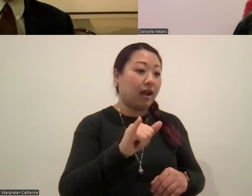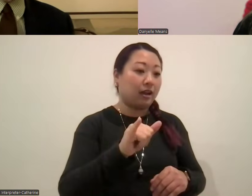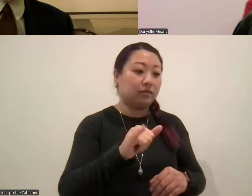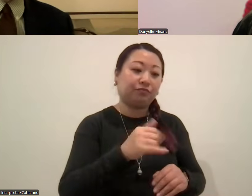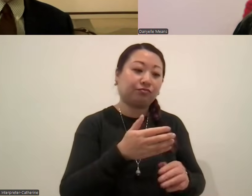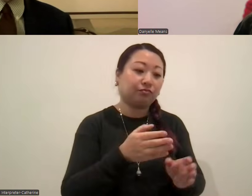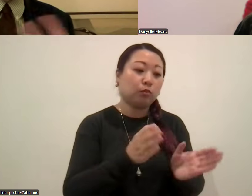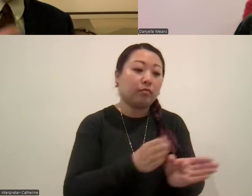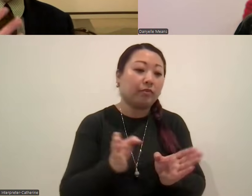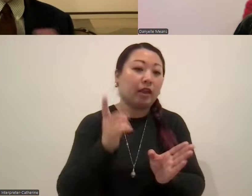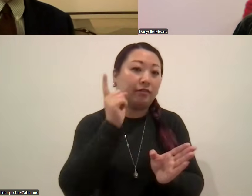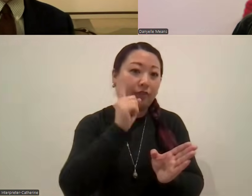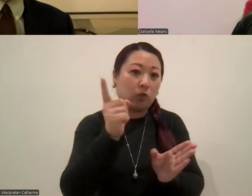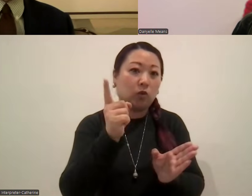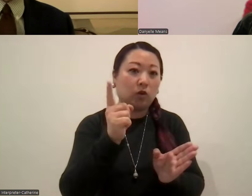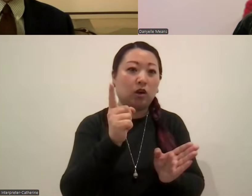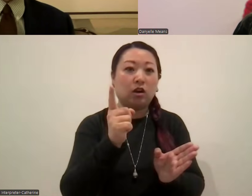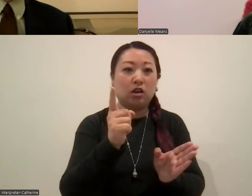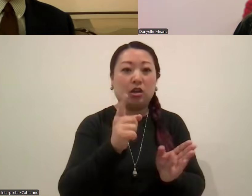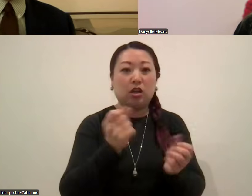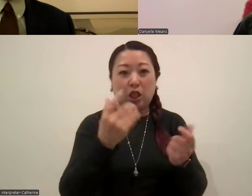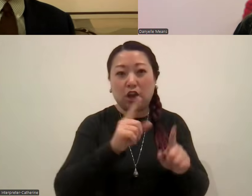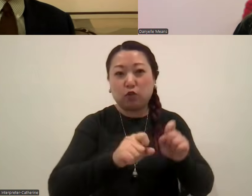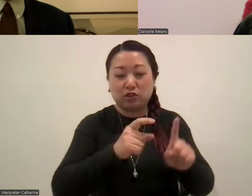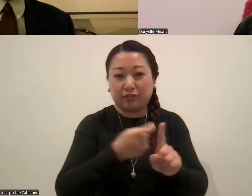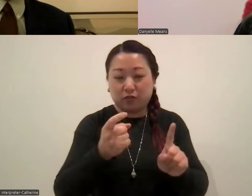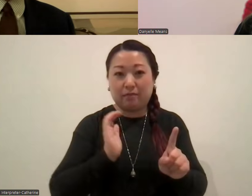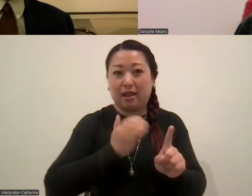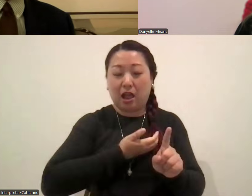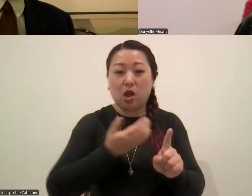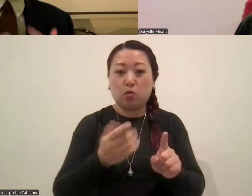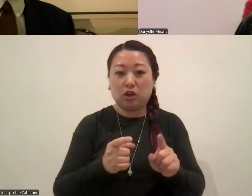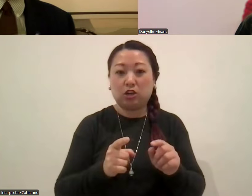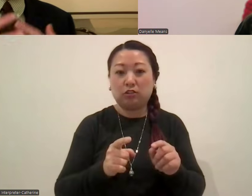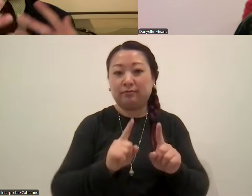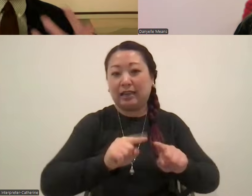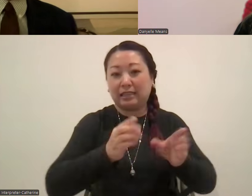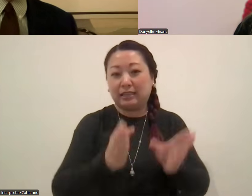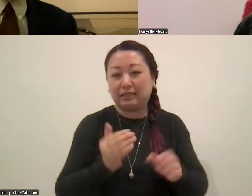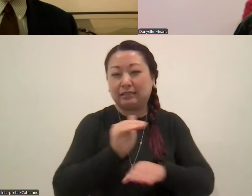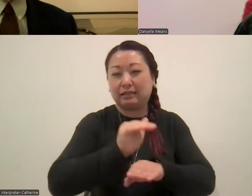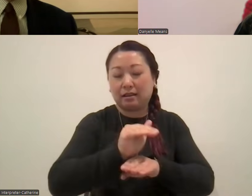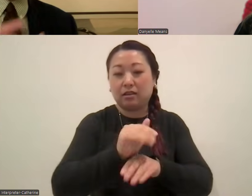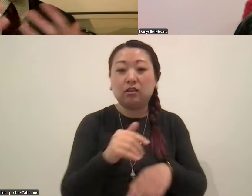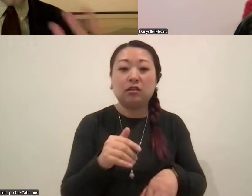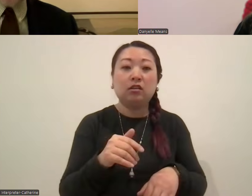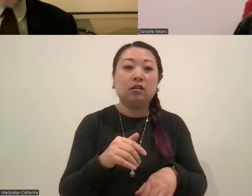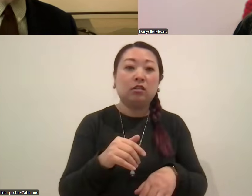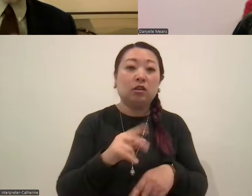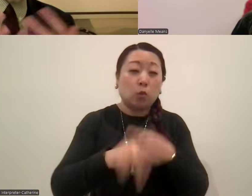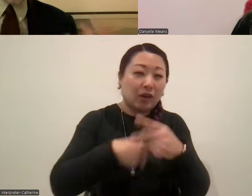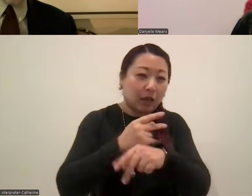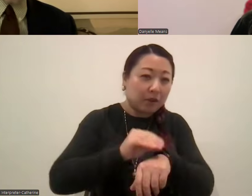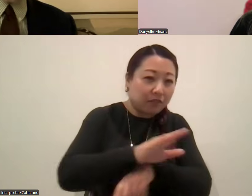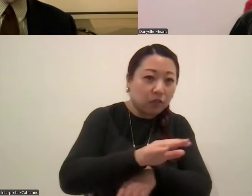a lot from a lot of our attendees tonight. And that really is, what kind of influence, or whether it's at MIAC